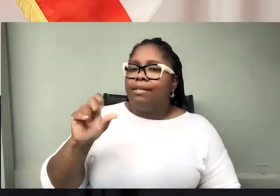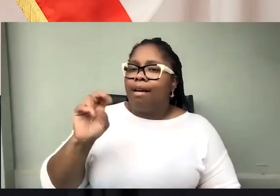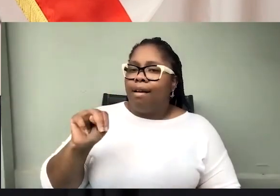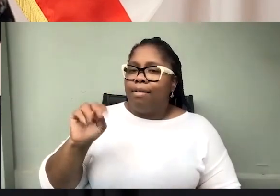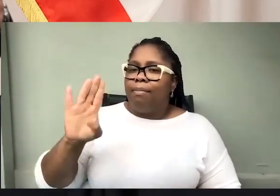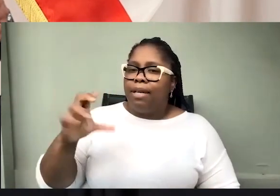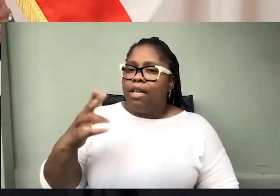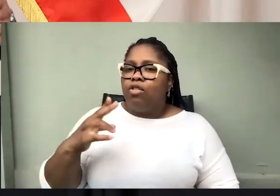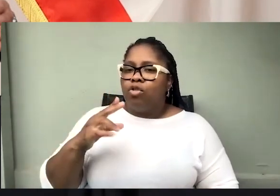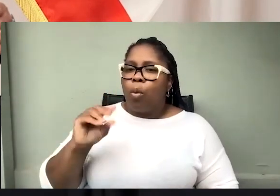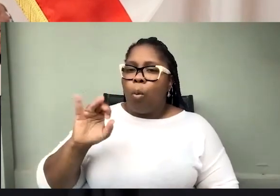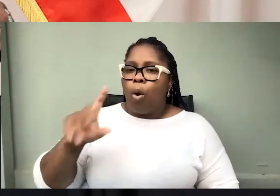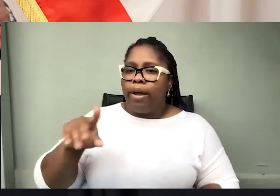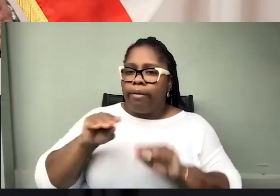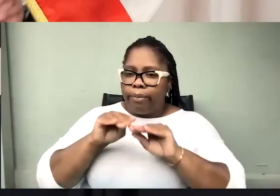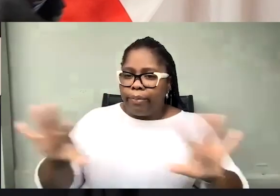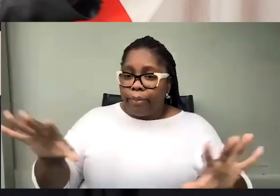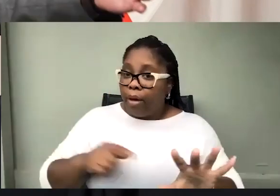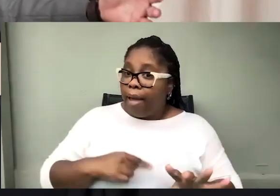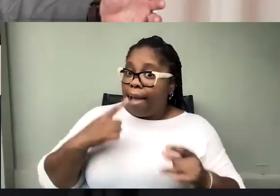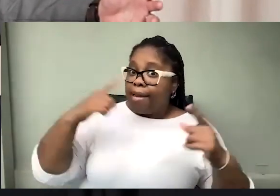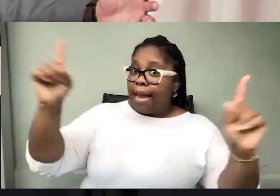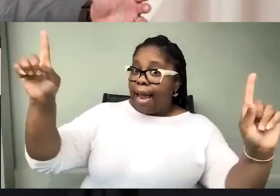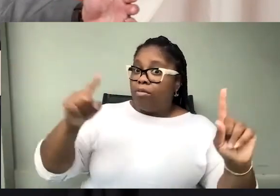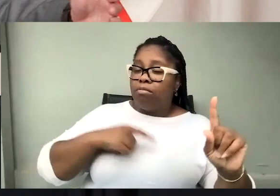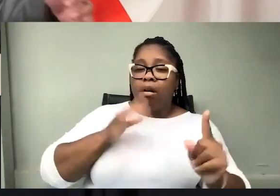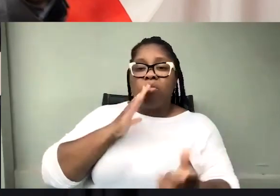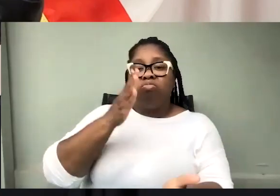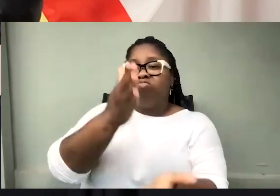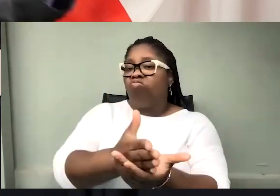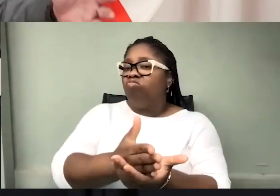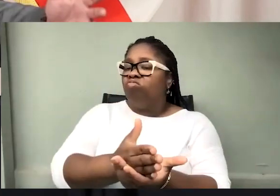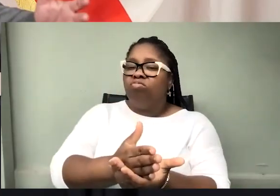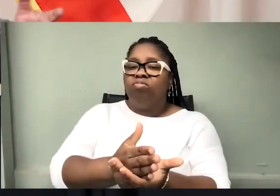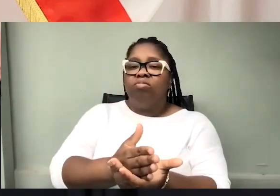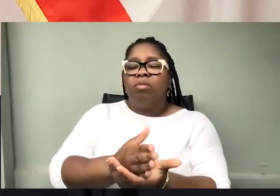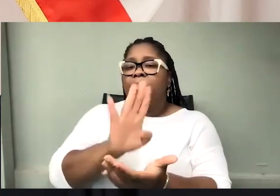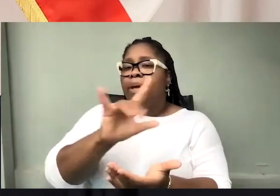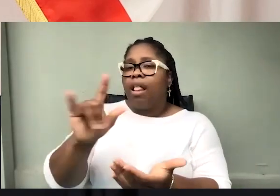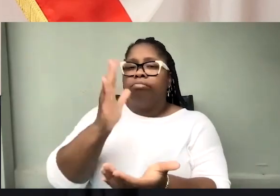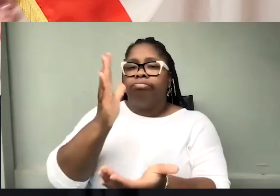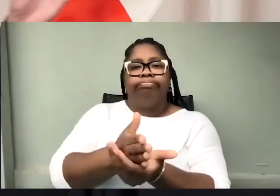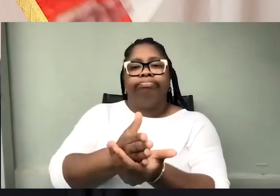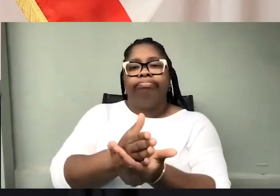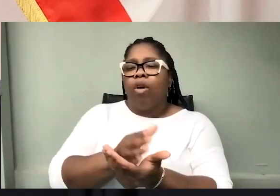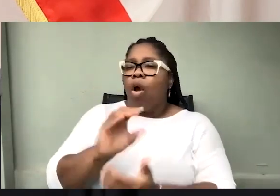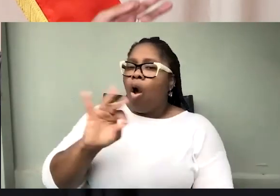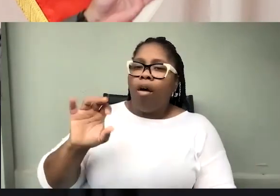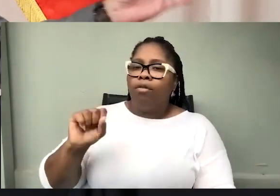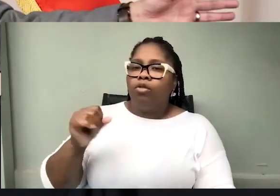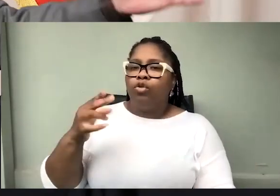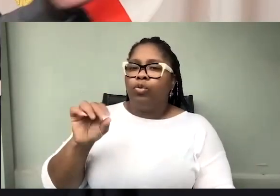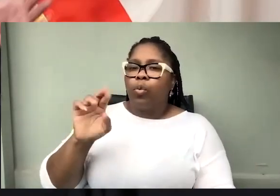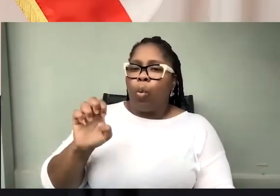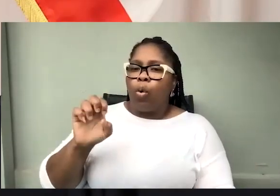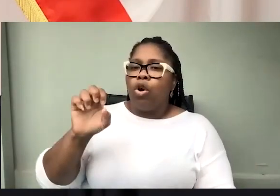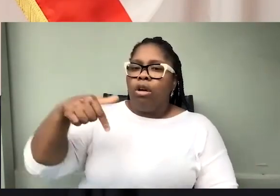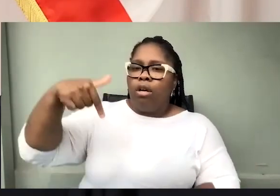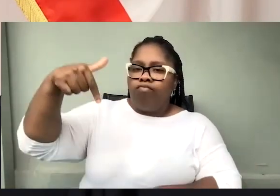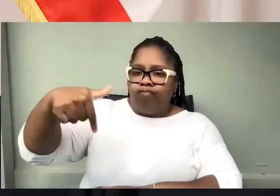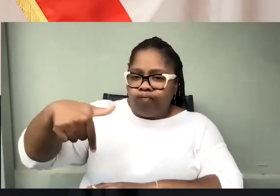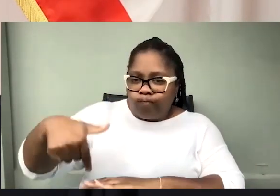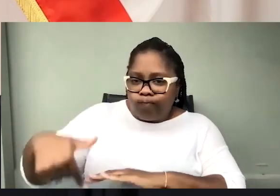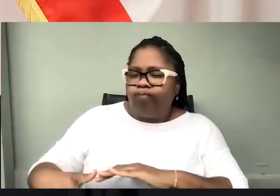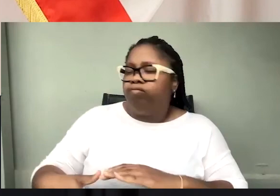I announced that I'd be introducing legislation to end all offshore drilling off state waters. But part of what we're doing there is exactly to Sharon's